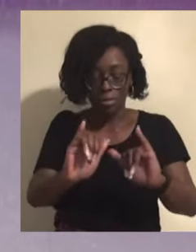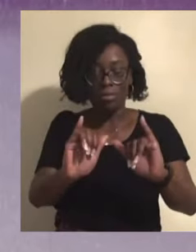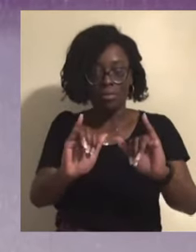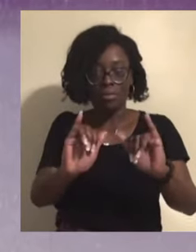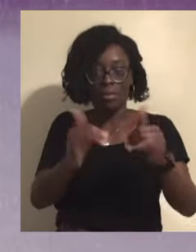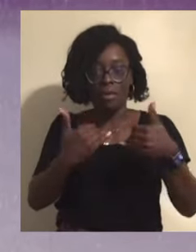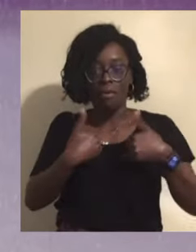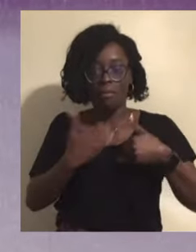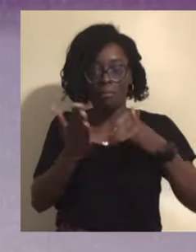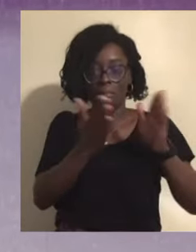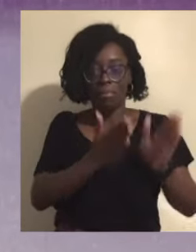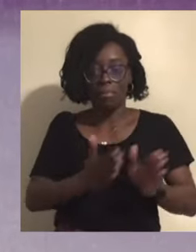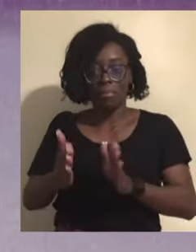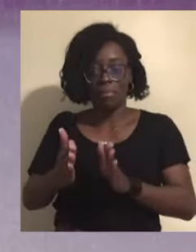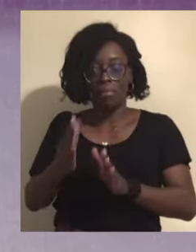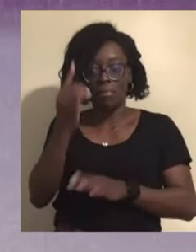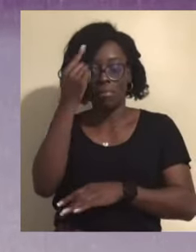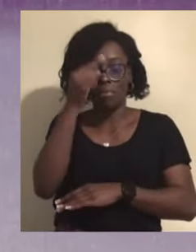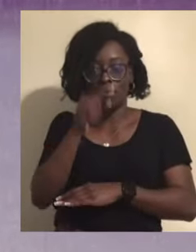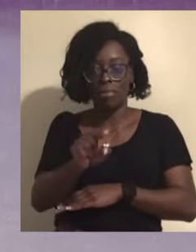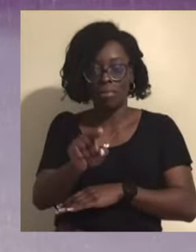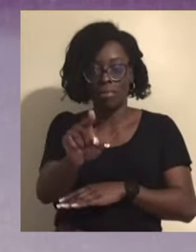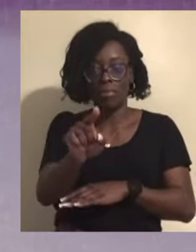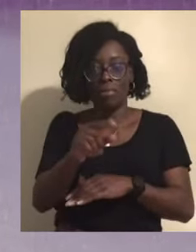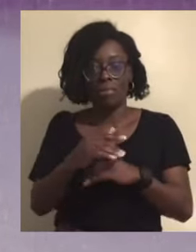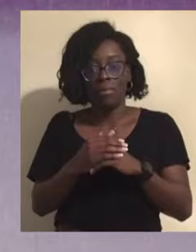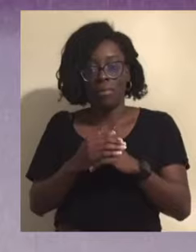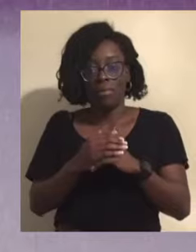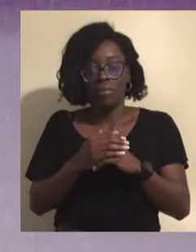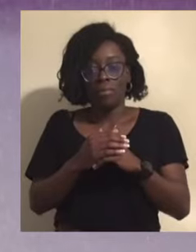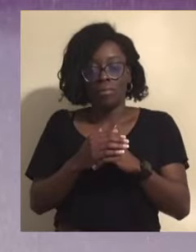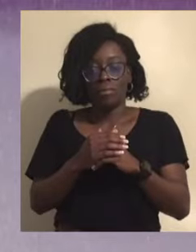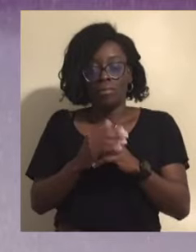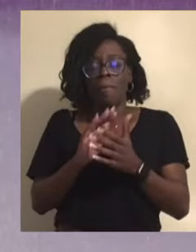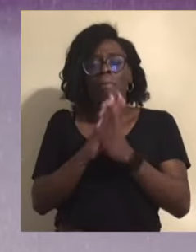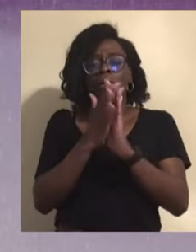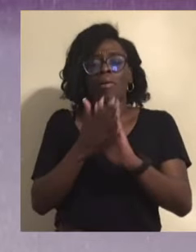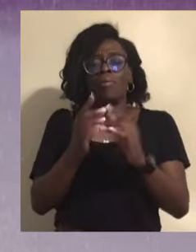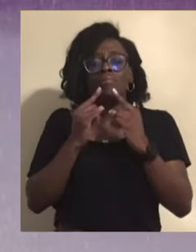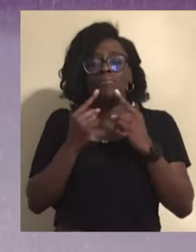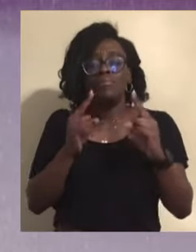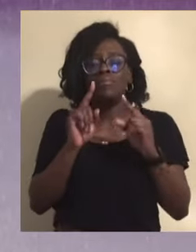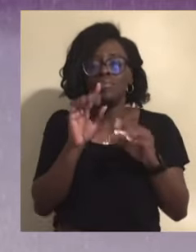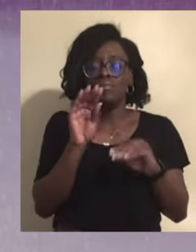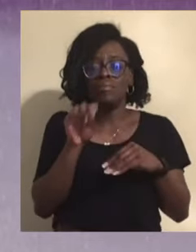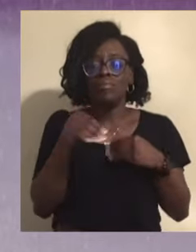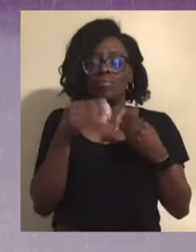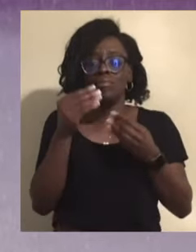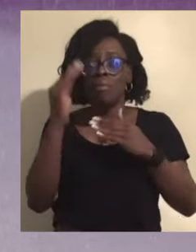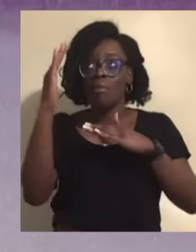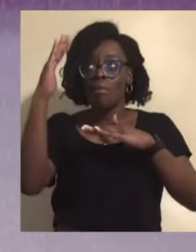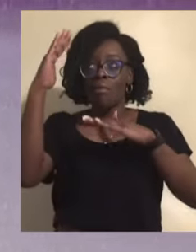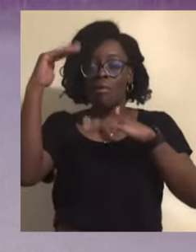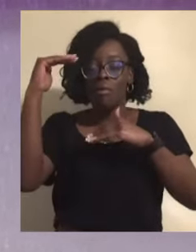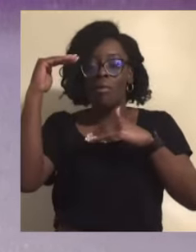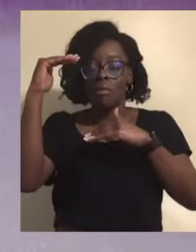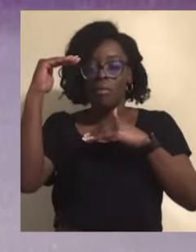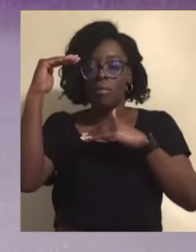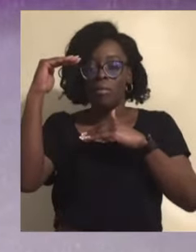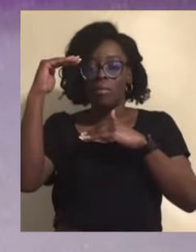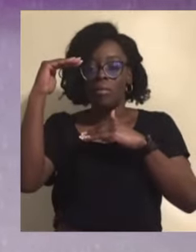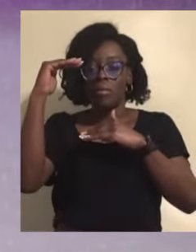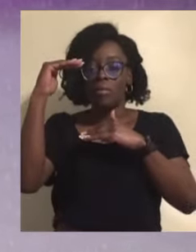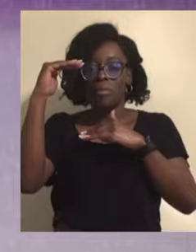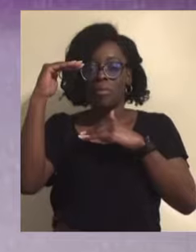you are to prosper you, to give you a hope, and to give you a future. I just wish I had